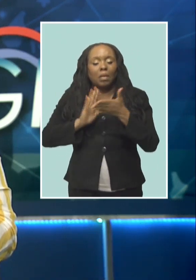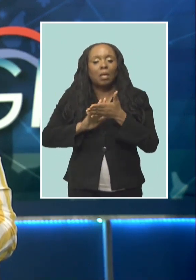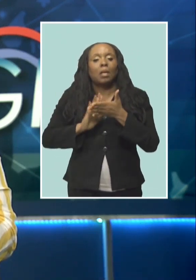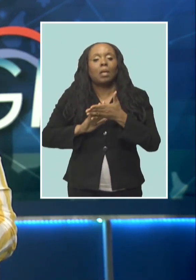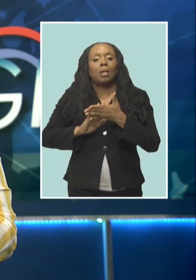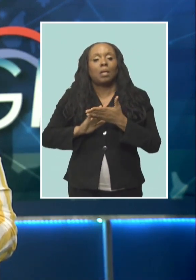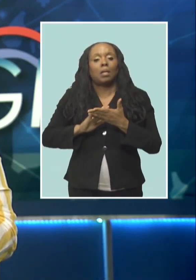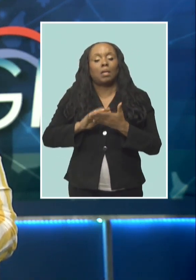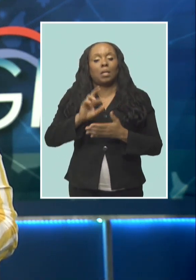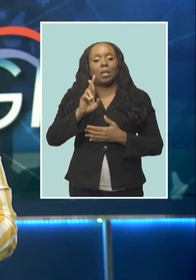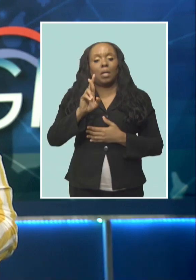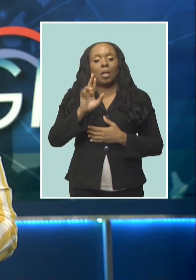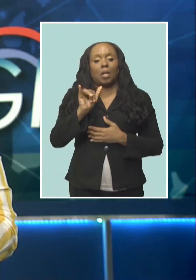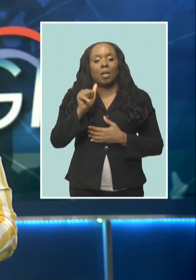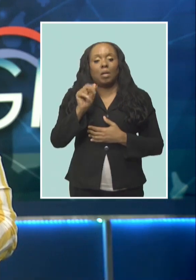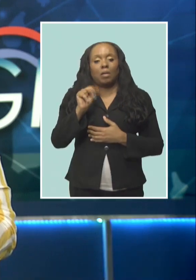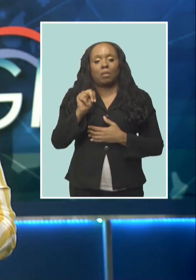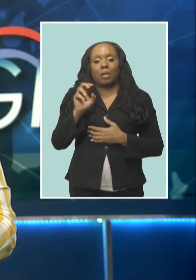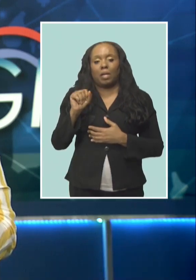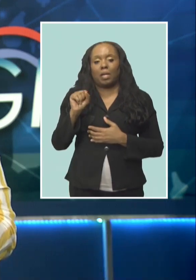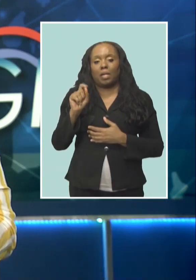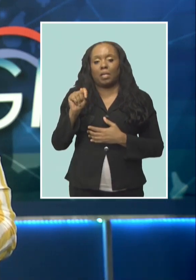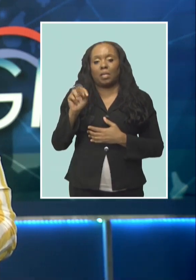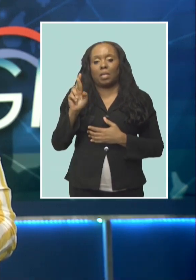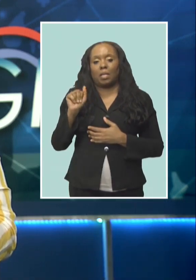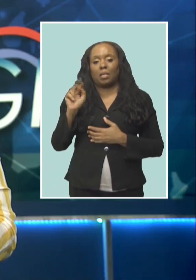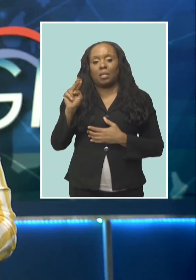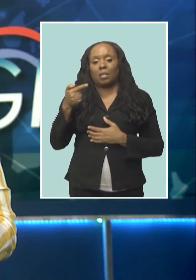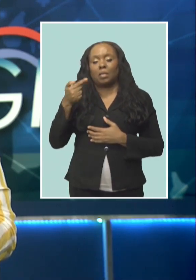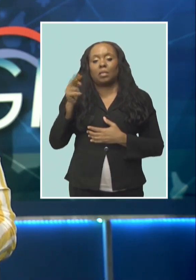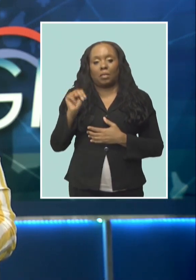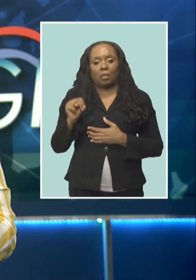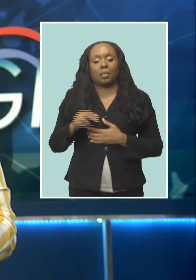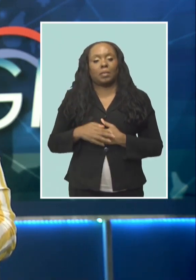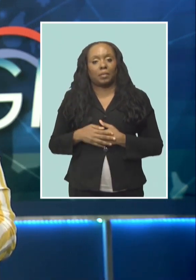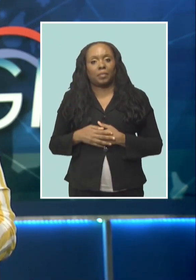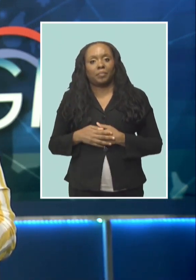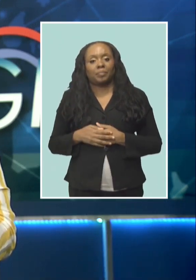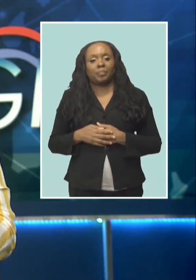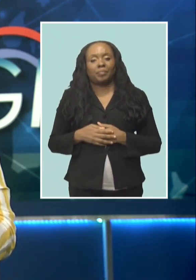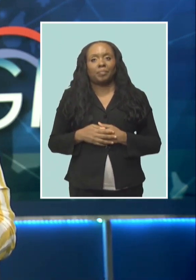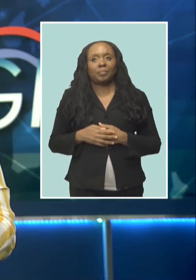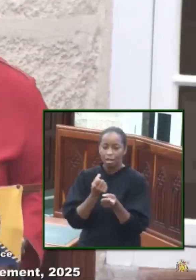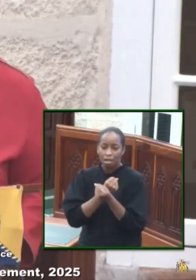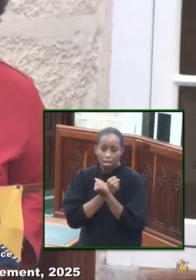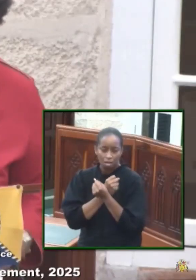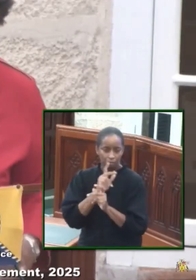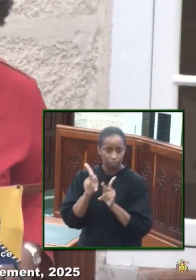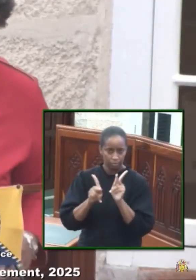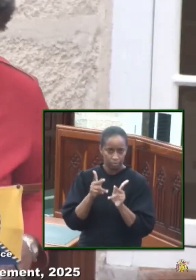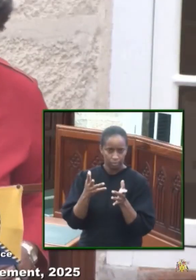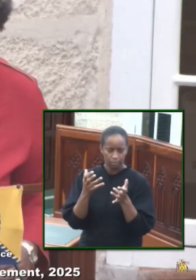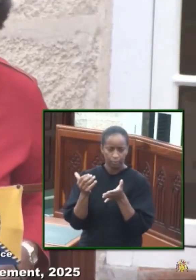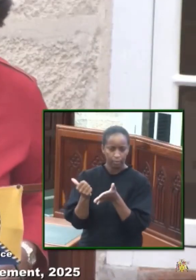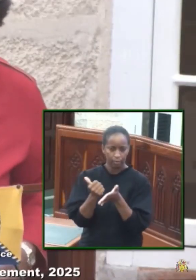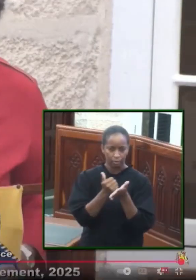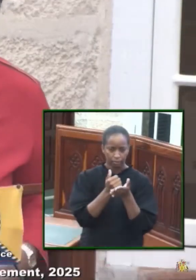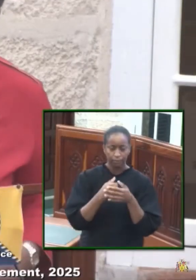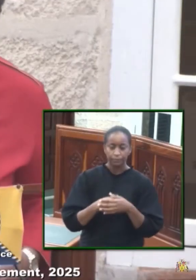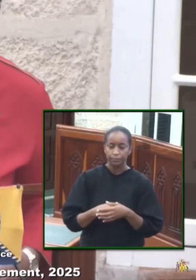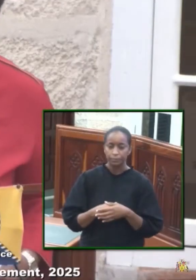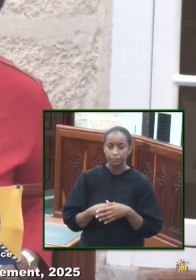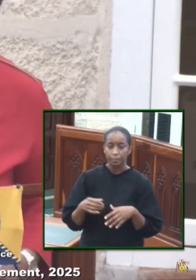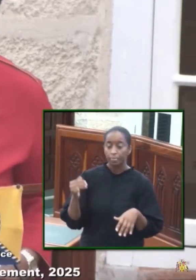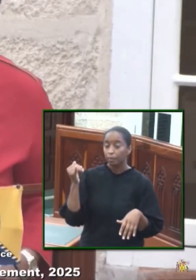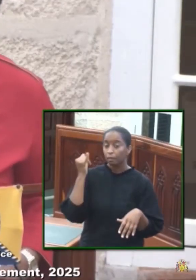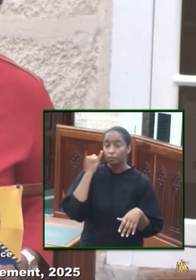the budget was delivered by Minister in the Ministry of Finance, Ryan Strawn. That if something should happen to me, God